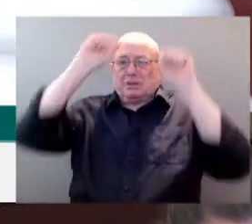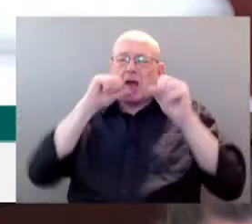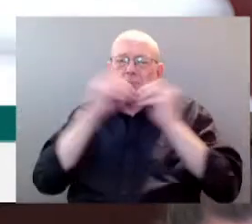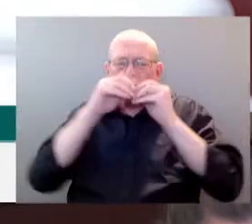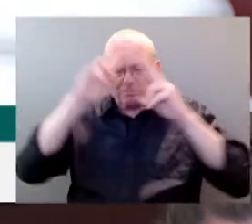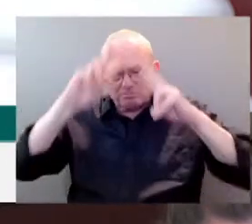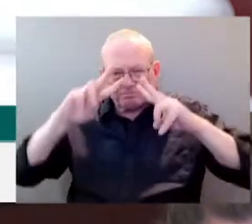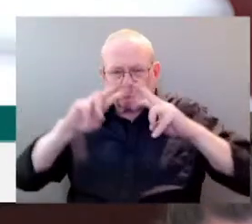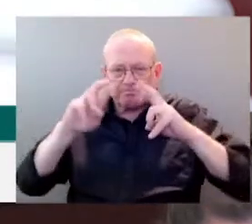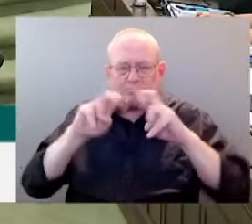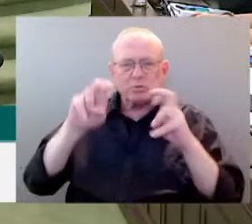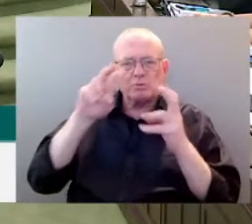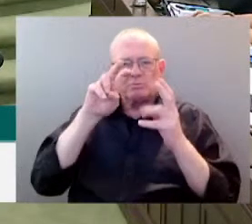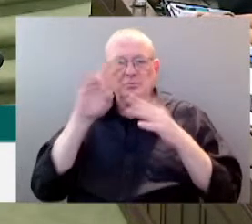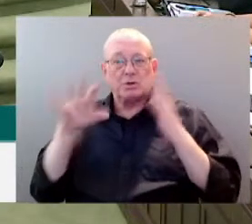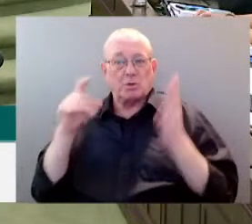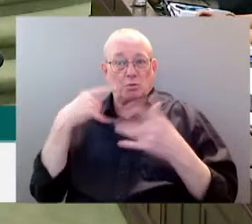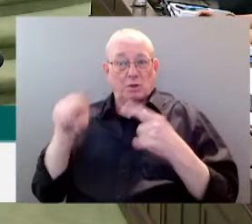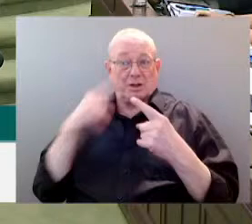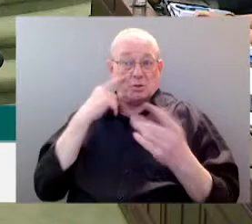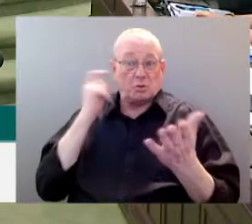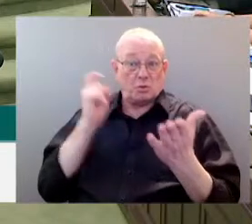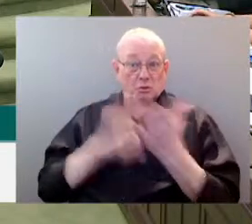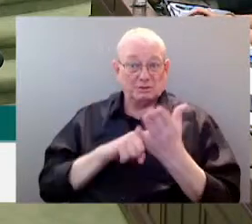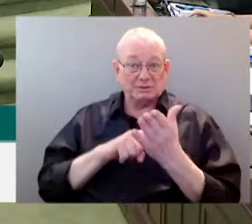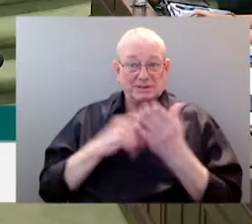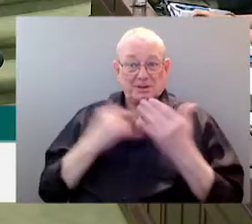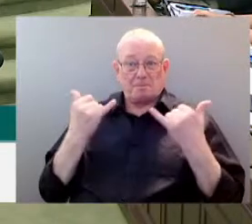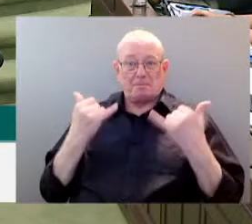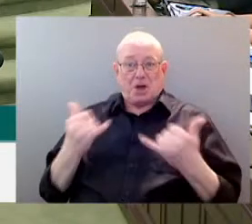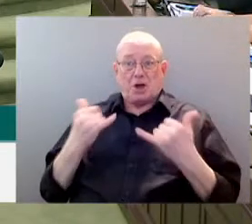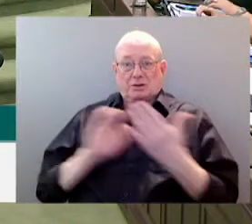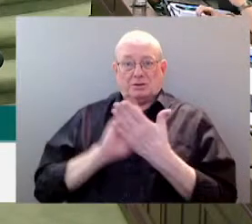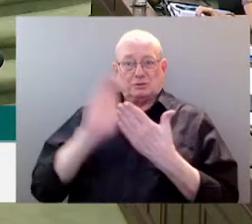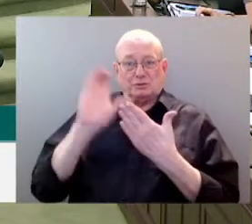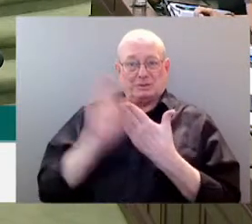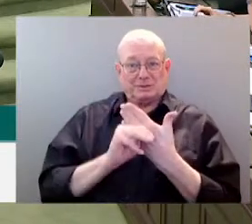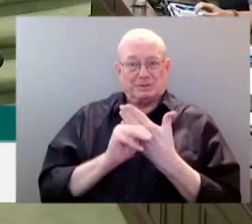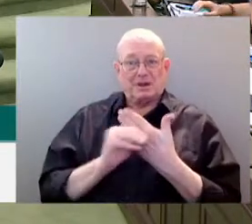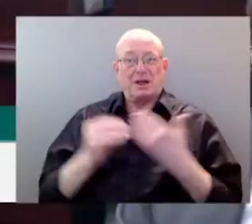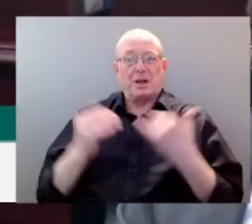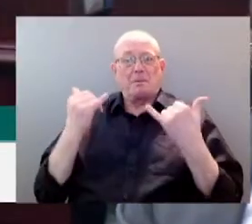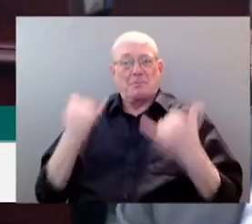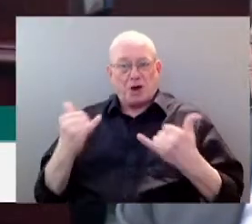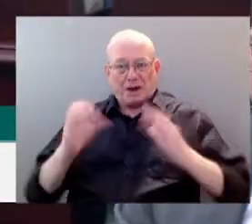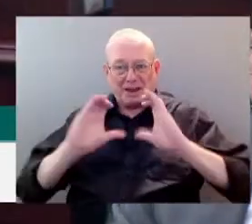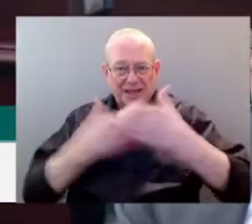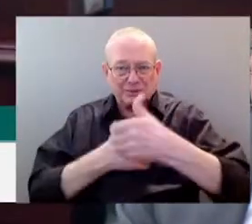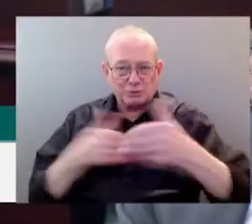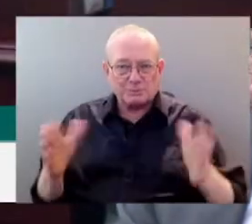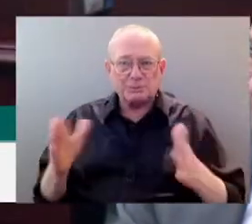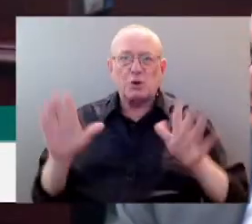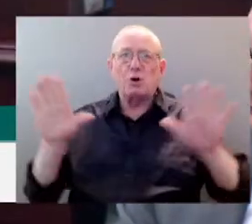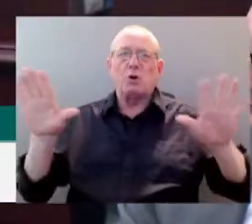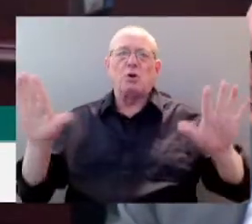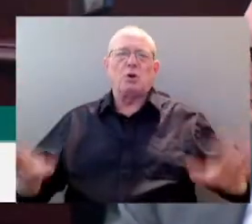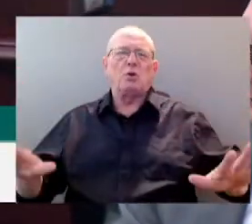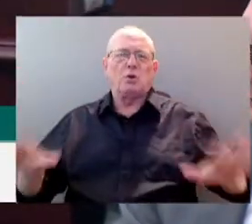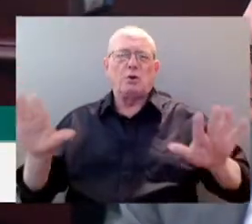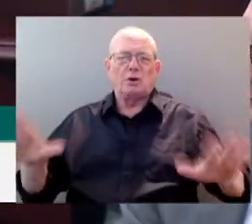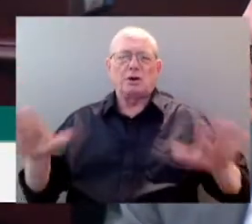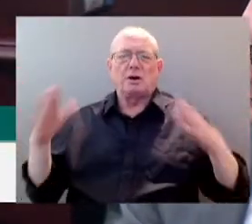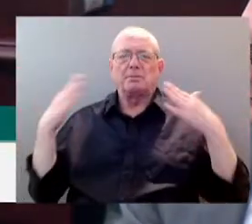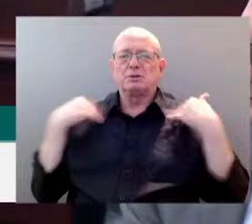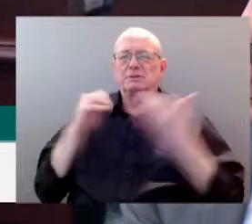modern classroom the order order order The Honorable the minister of Education uh Mr Speaker I'm very proud of the fact that we're